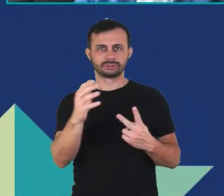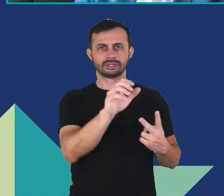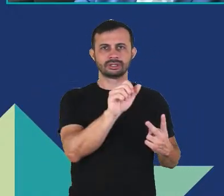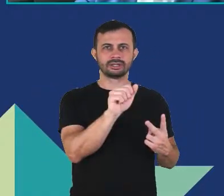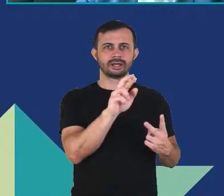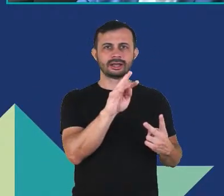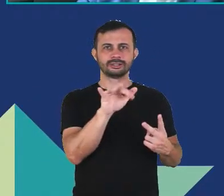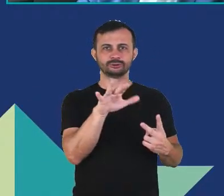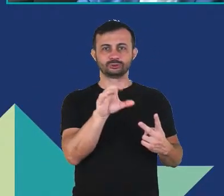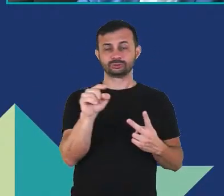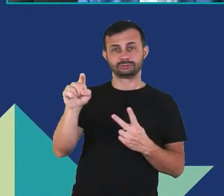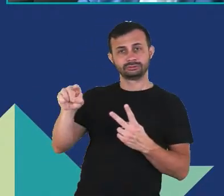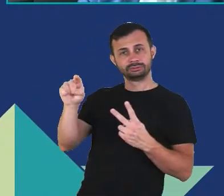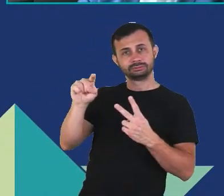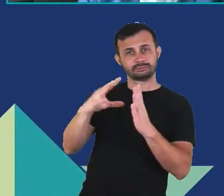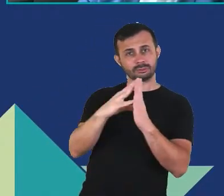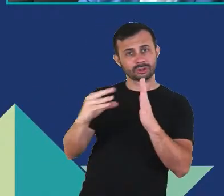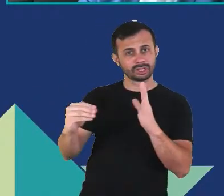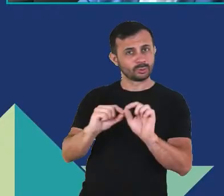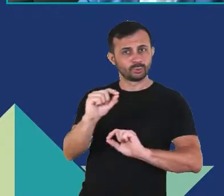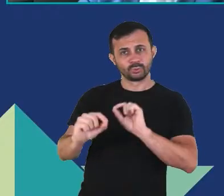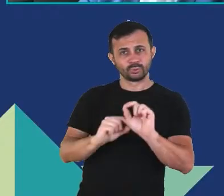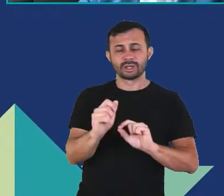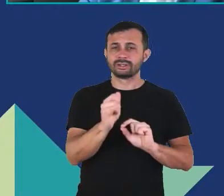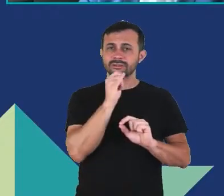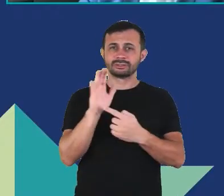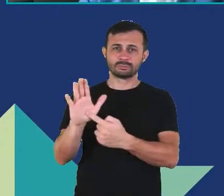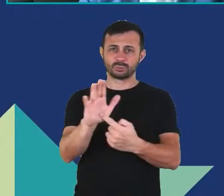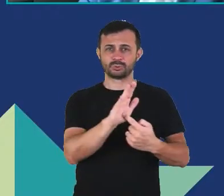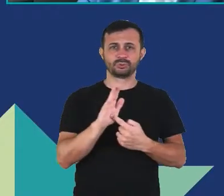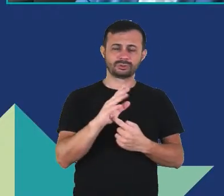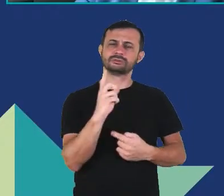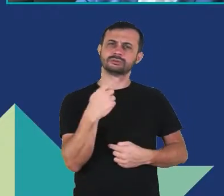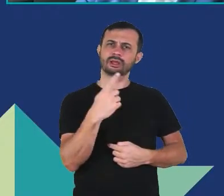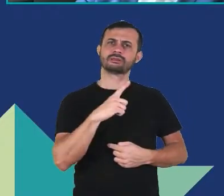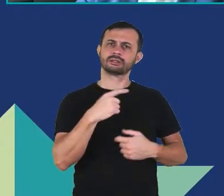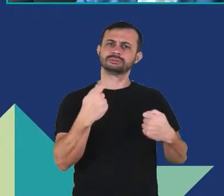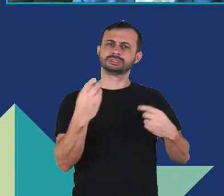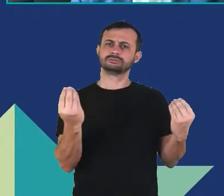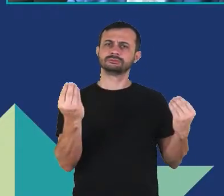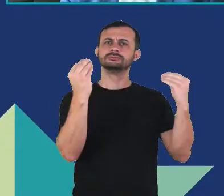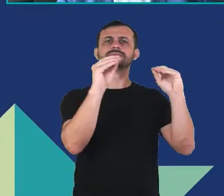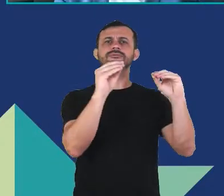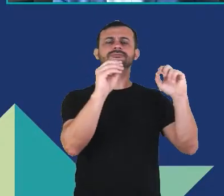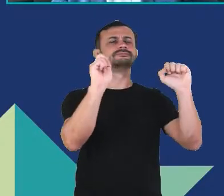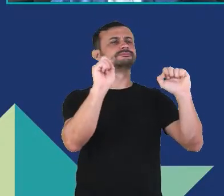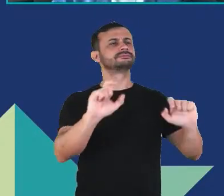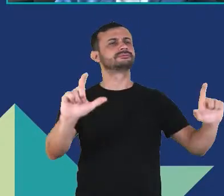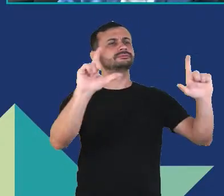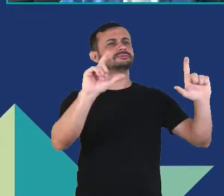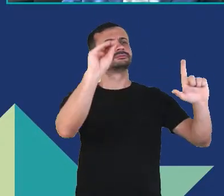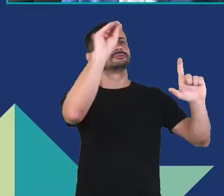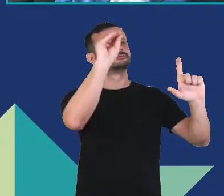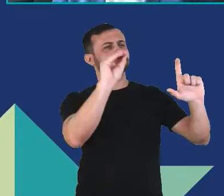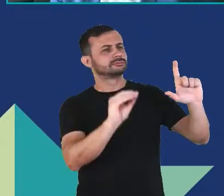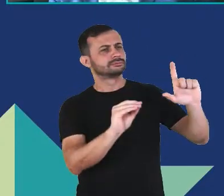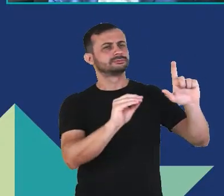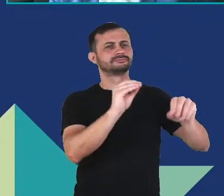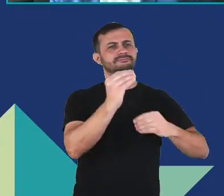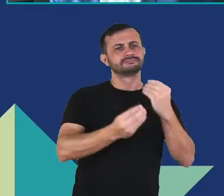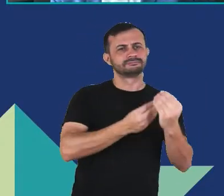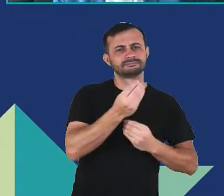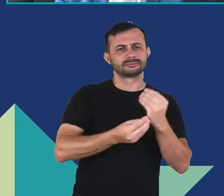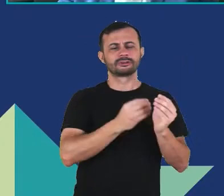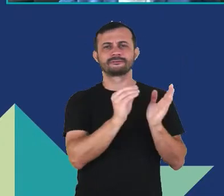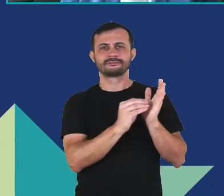of instrumentation that we need to collect, including the bottom right photo, which is basically